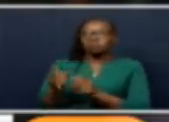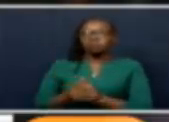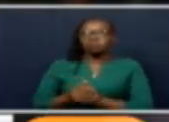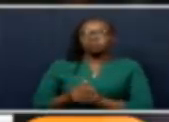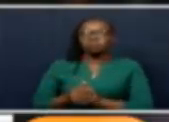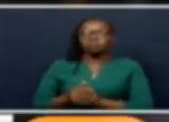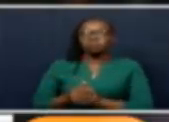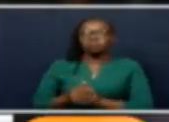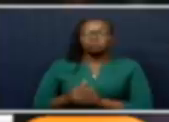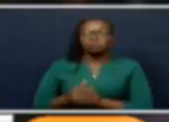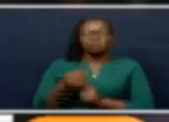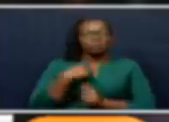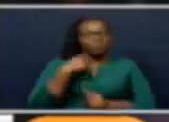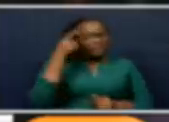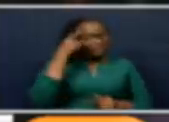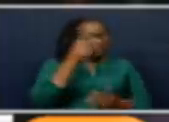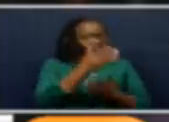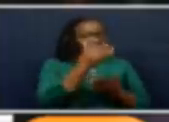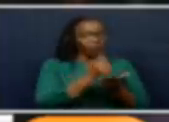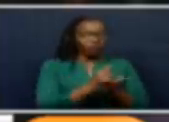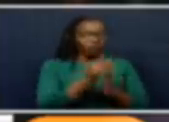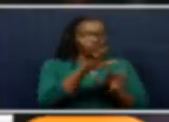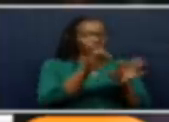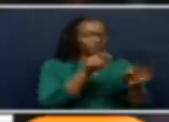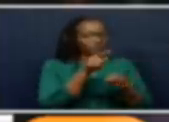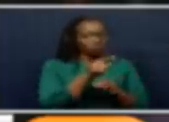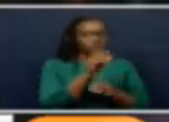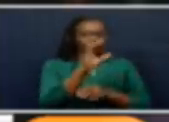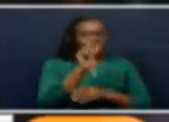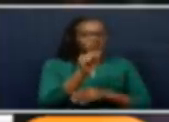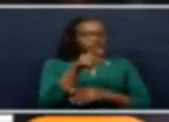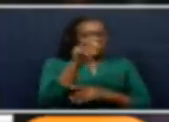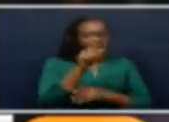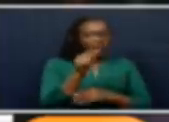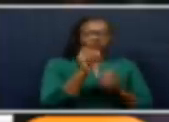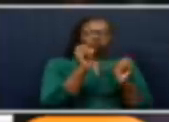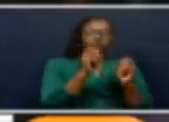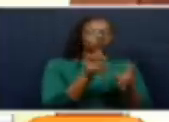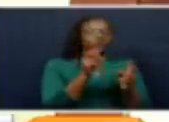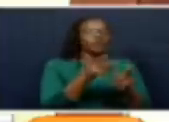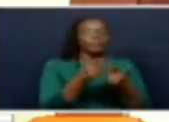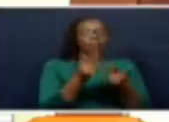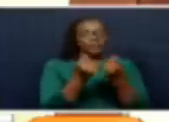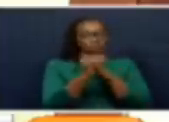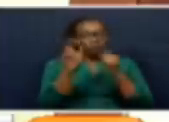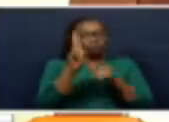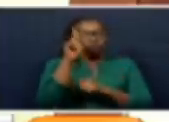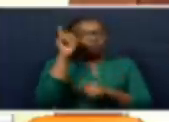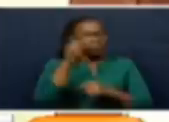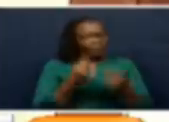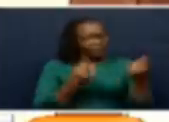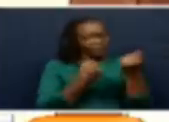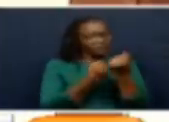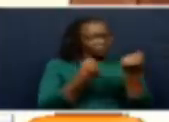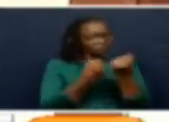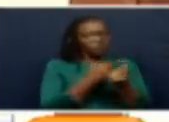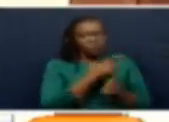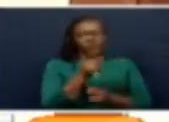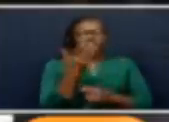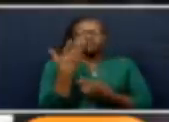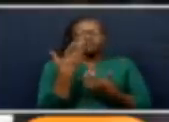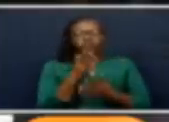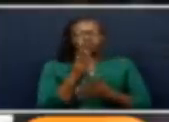So I think the appointment is also gay, but the president should give them maximum support and budget allocation. Yeah. Because I will tell you